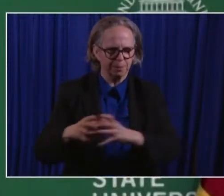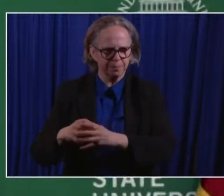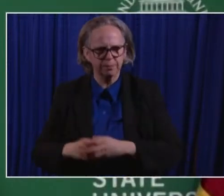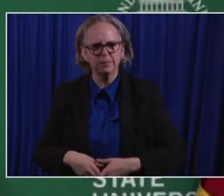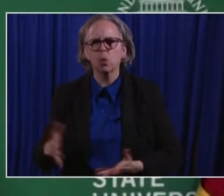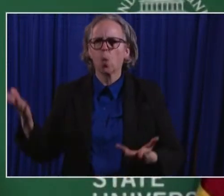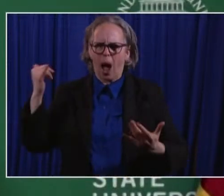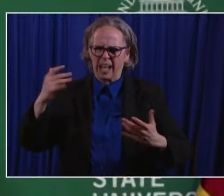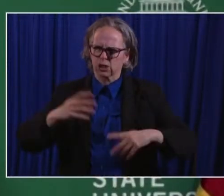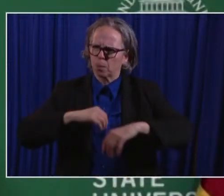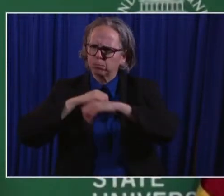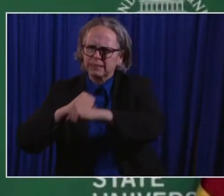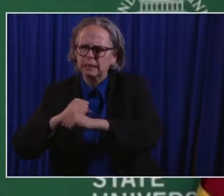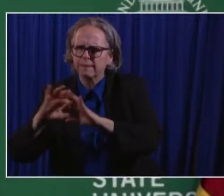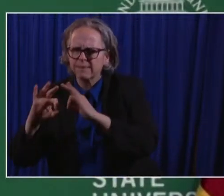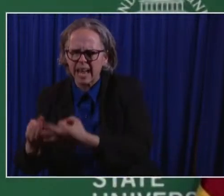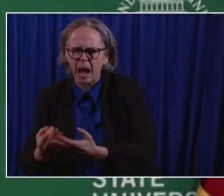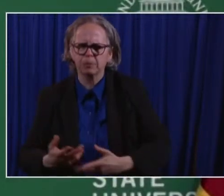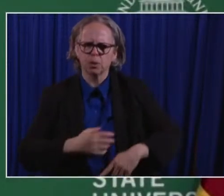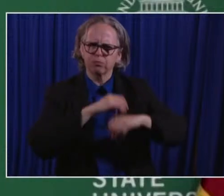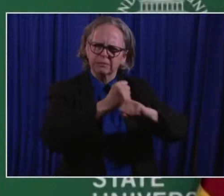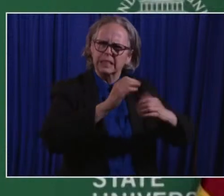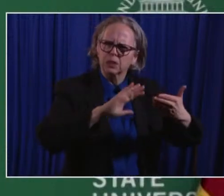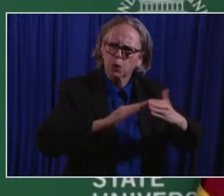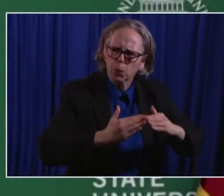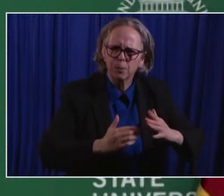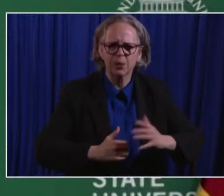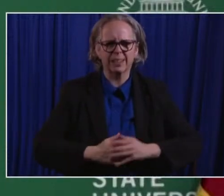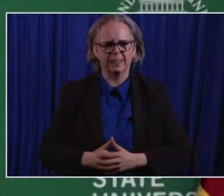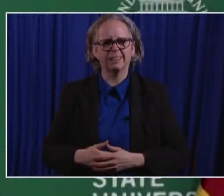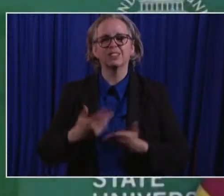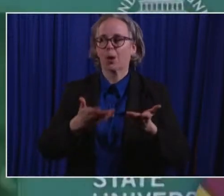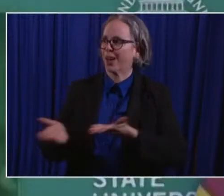our neighbors, our community. Let's take a look.